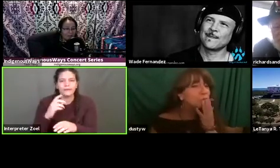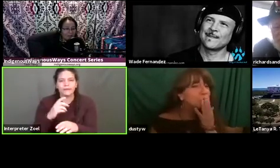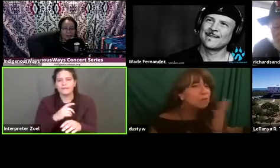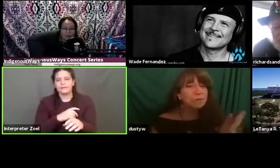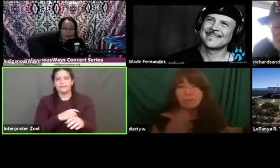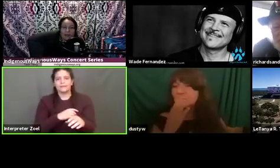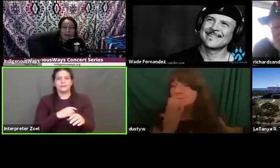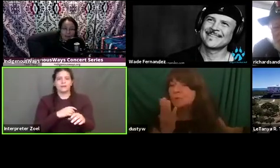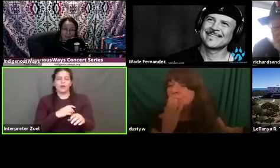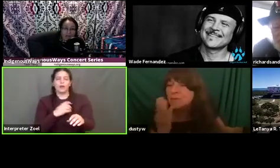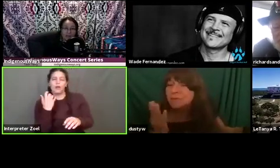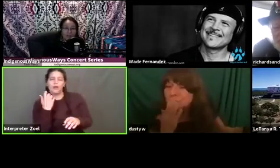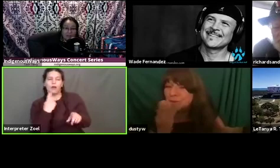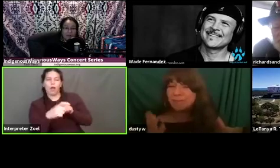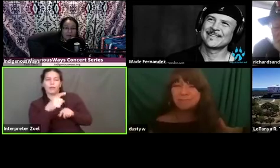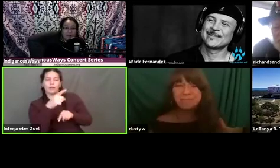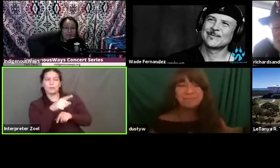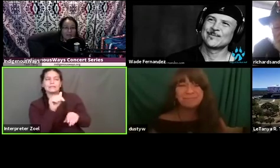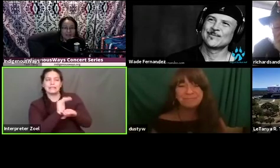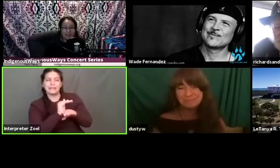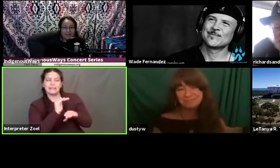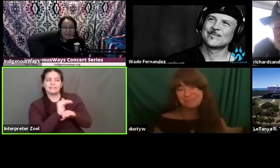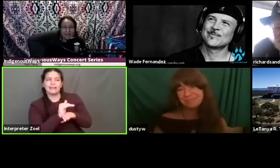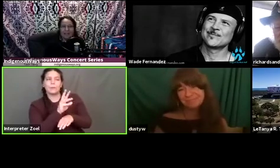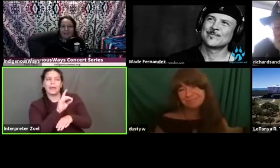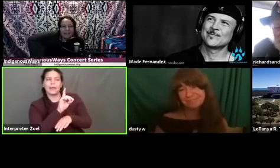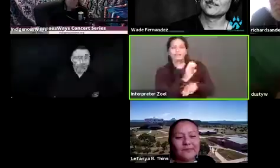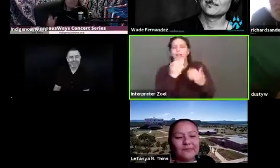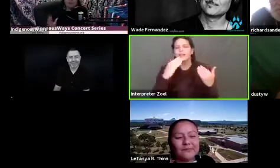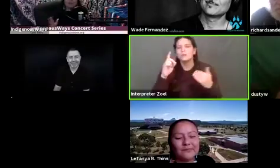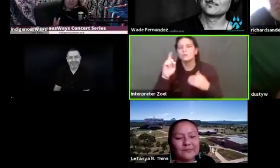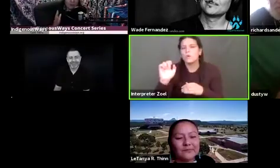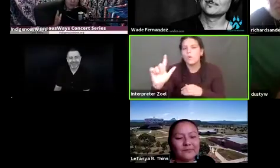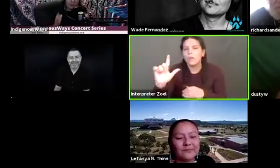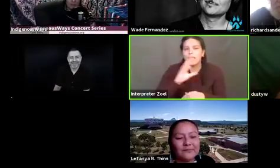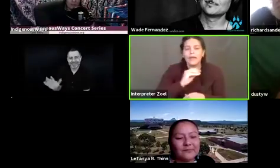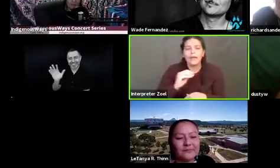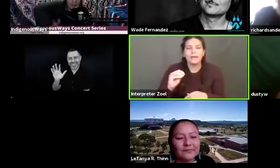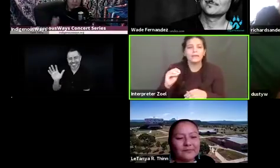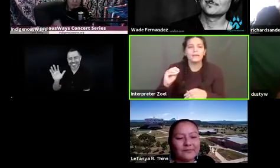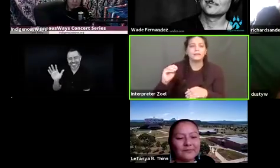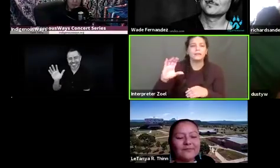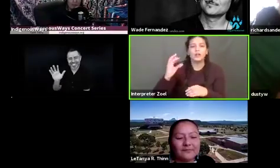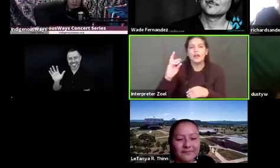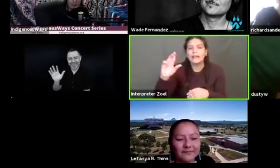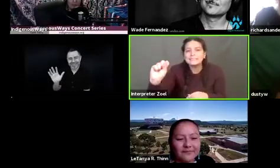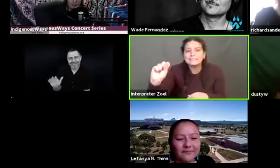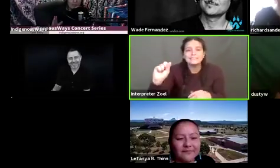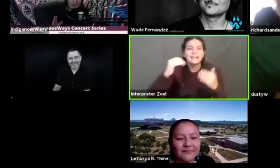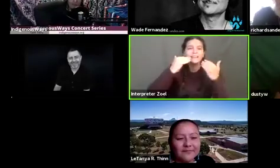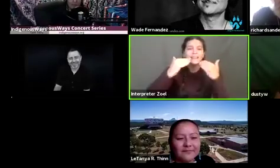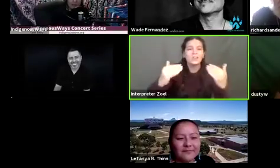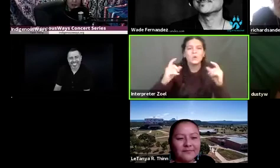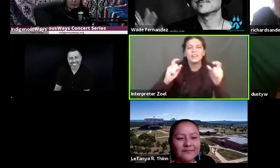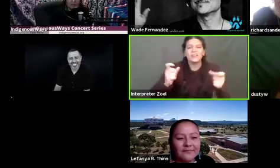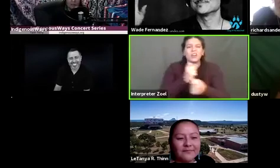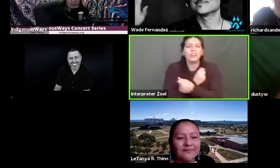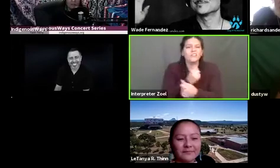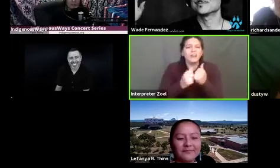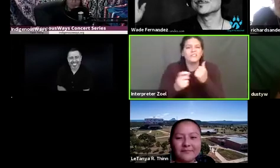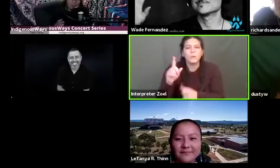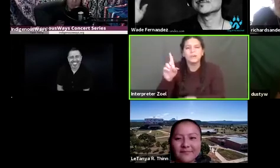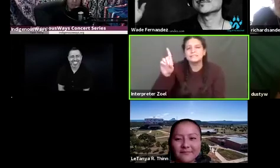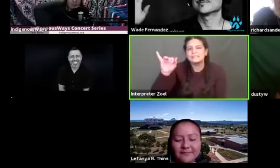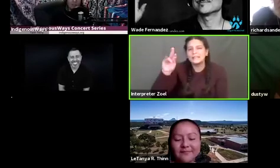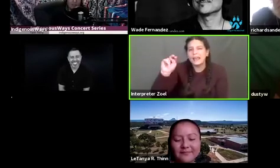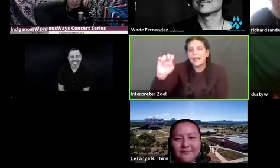Wade. So thank you very much, Zoe. And everybody be well. Latanya, give our love to everybody at Dene College. And